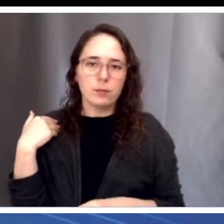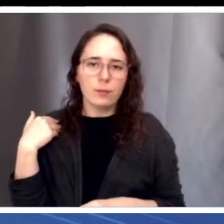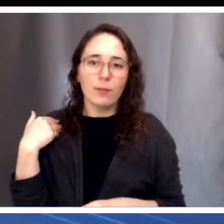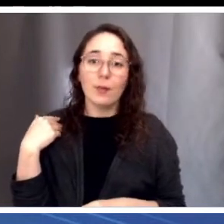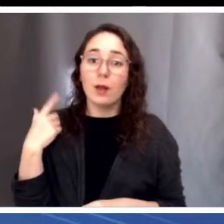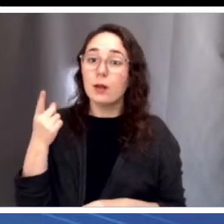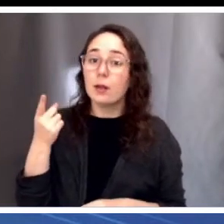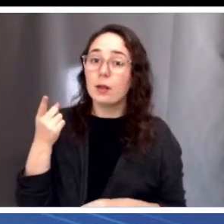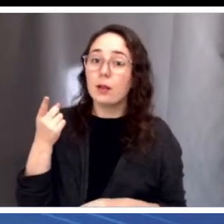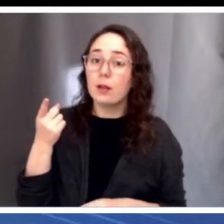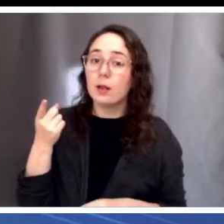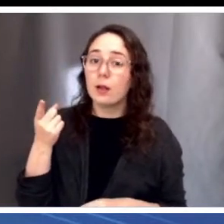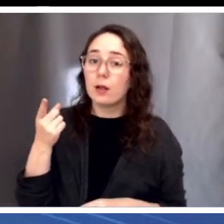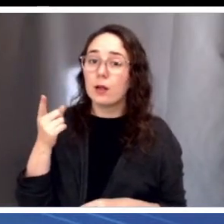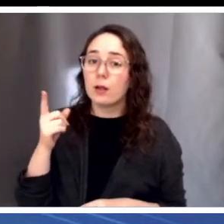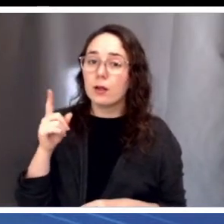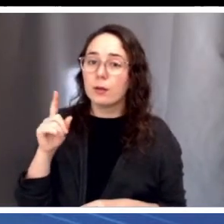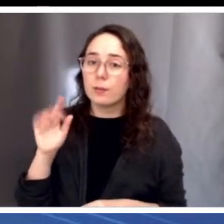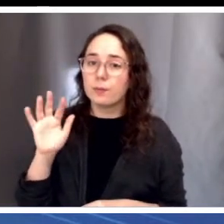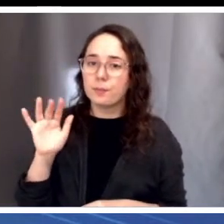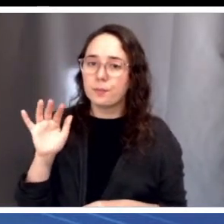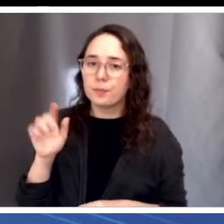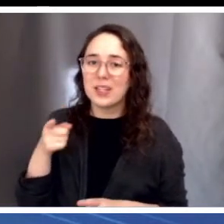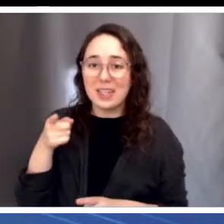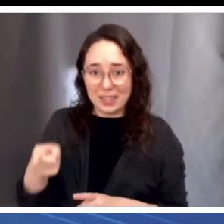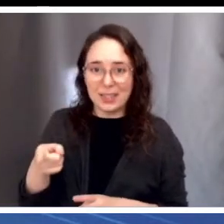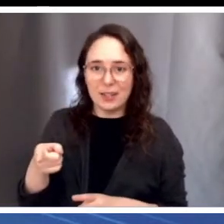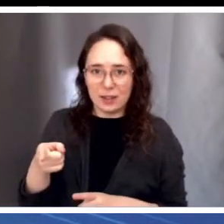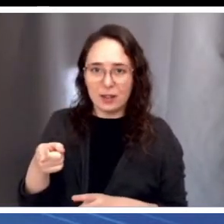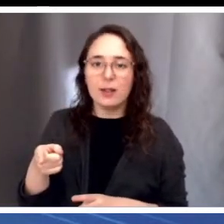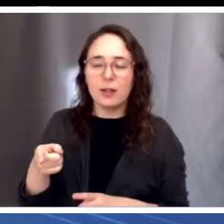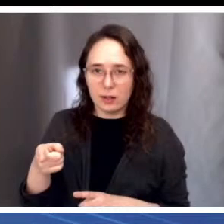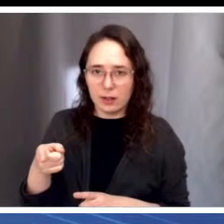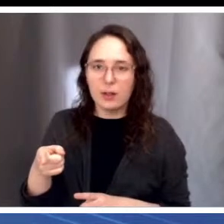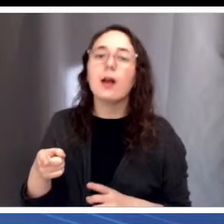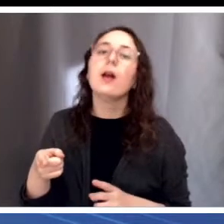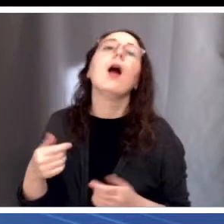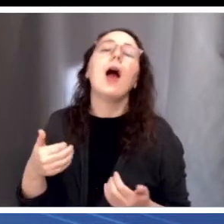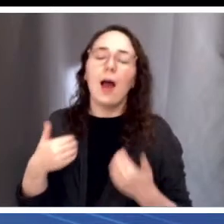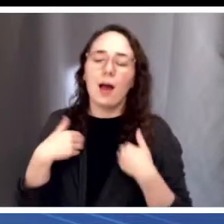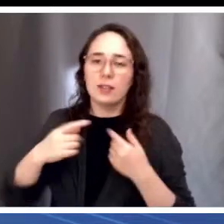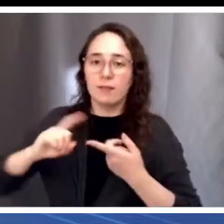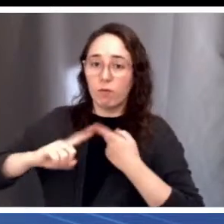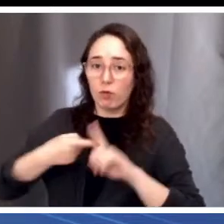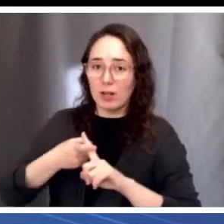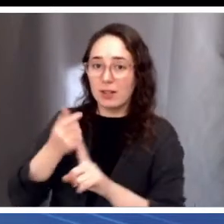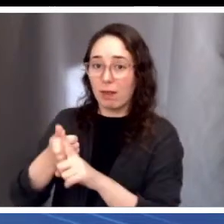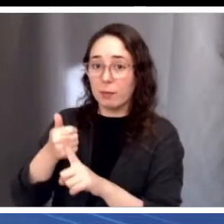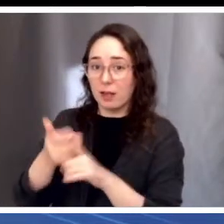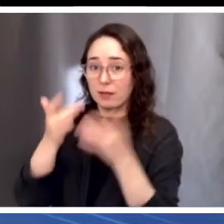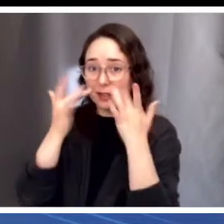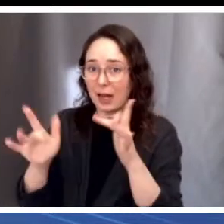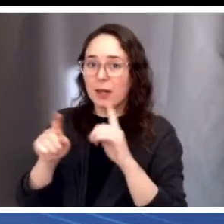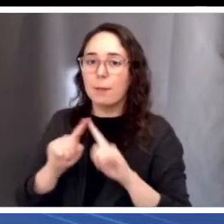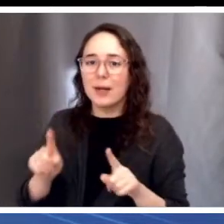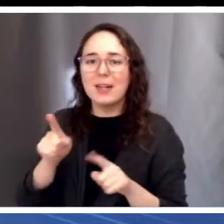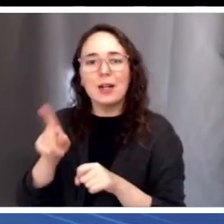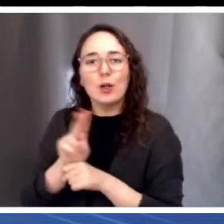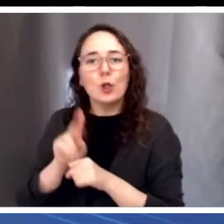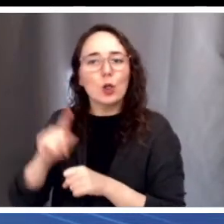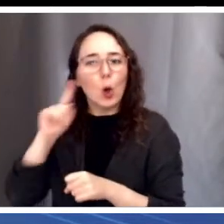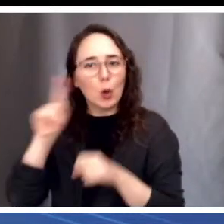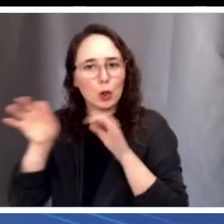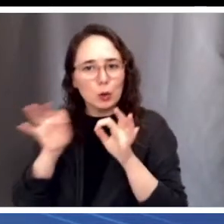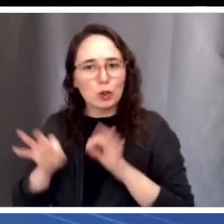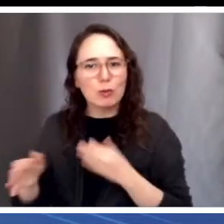who are sighted that use audio descriptive, audio description for some of the content that they watch